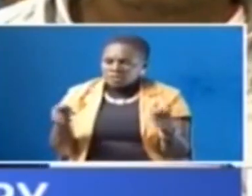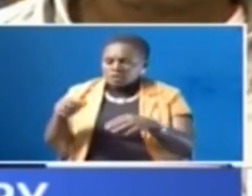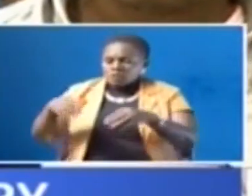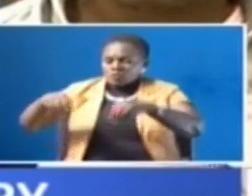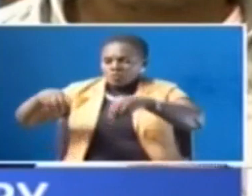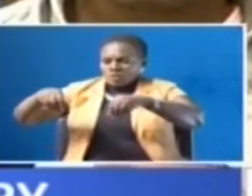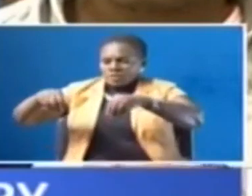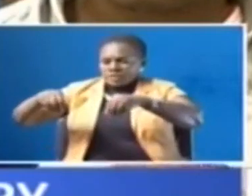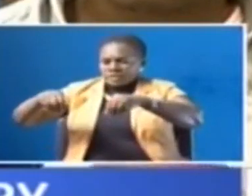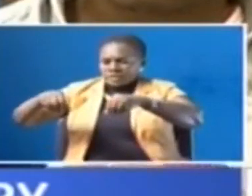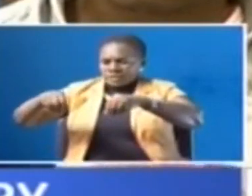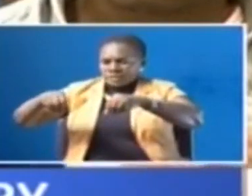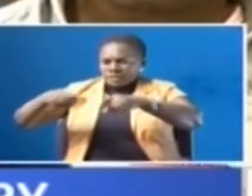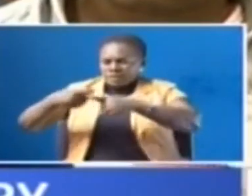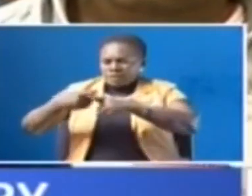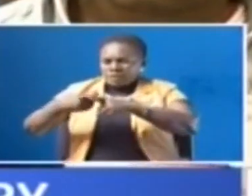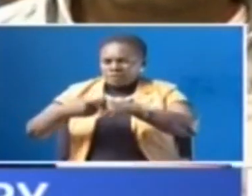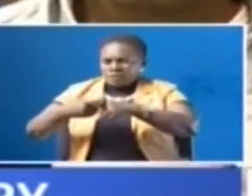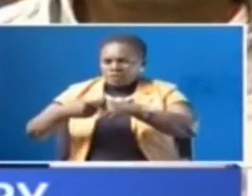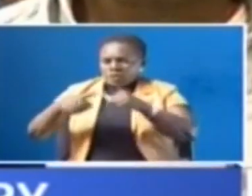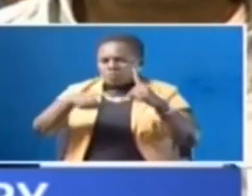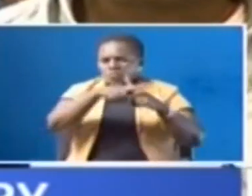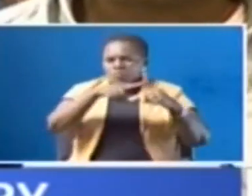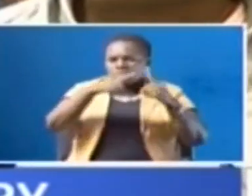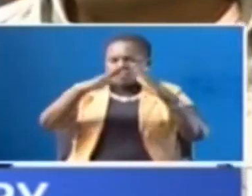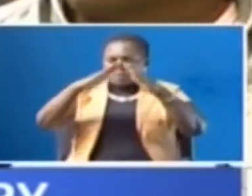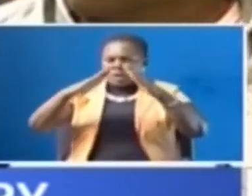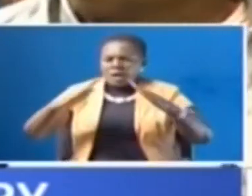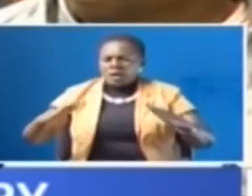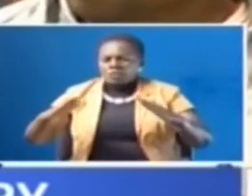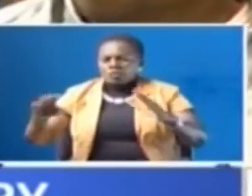quality from the slaughterhouses